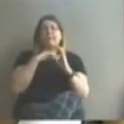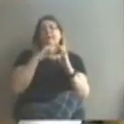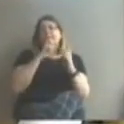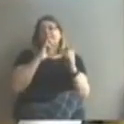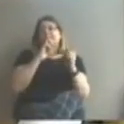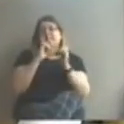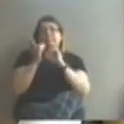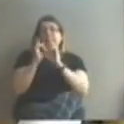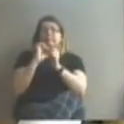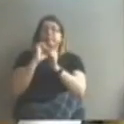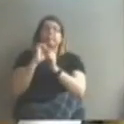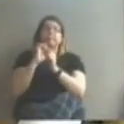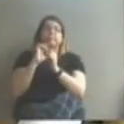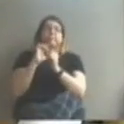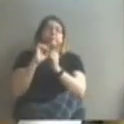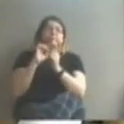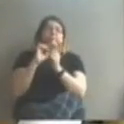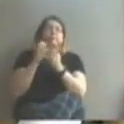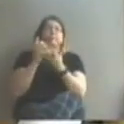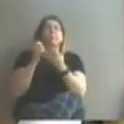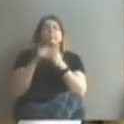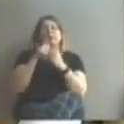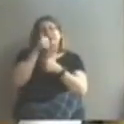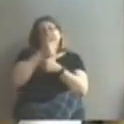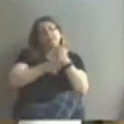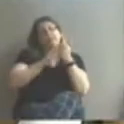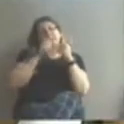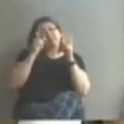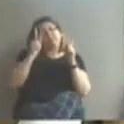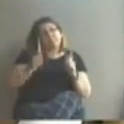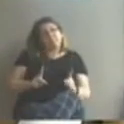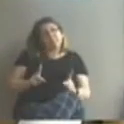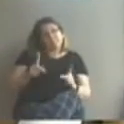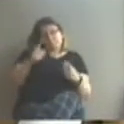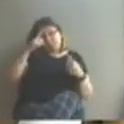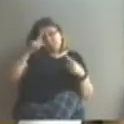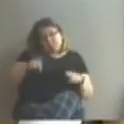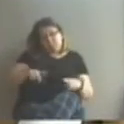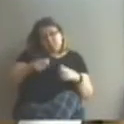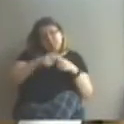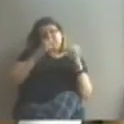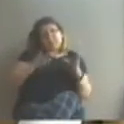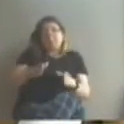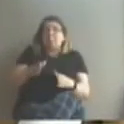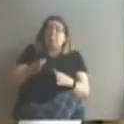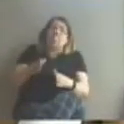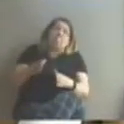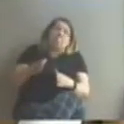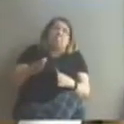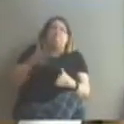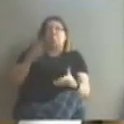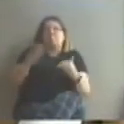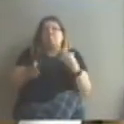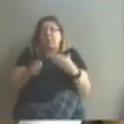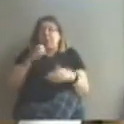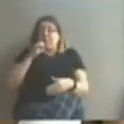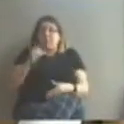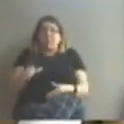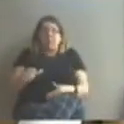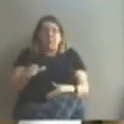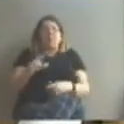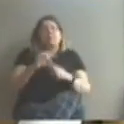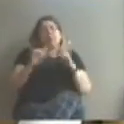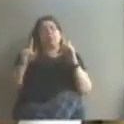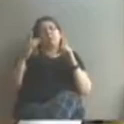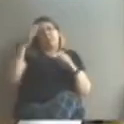with. Would every single individual be agreeable with the plan? Perhaps not, not every single, but